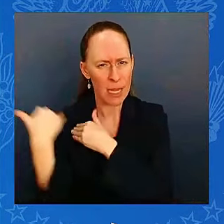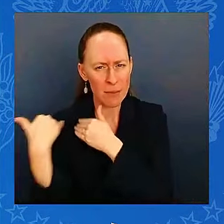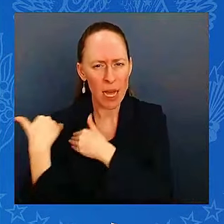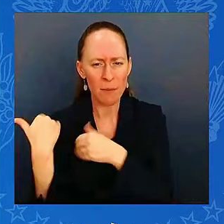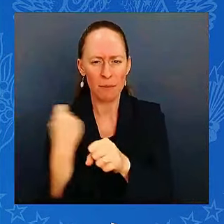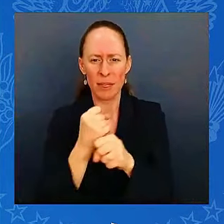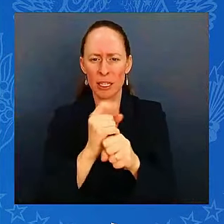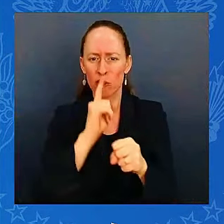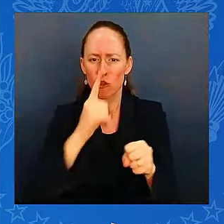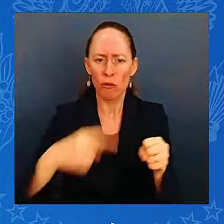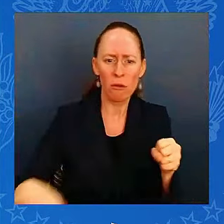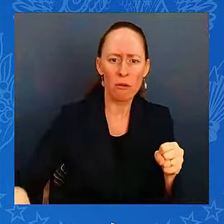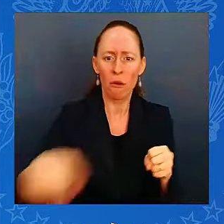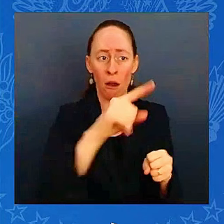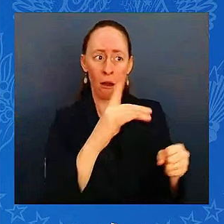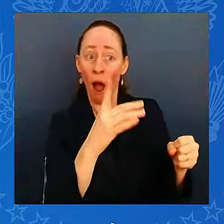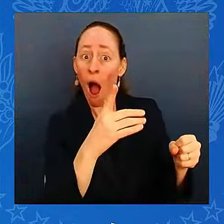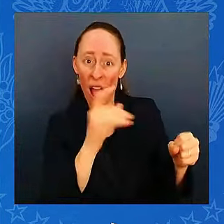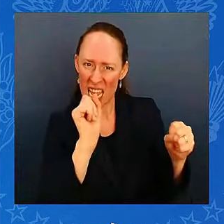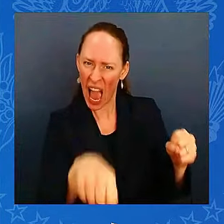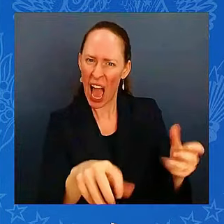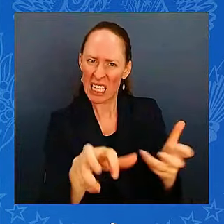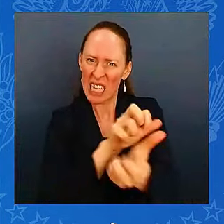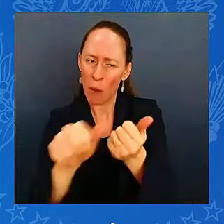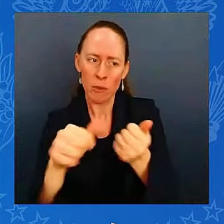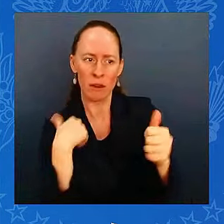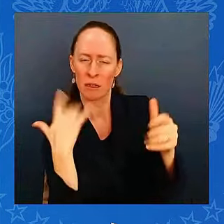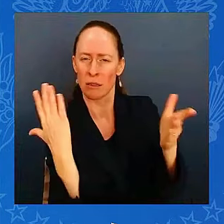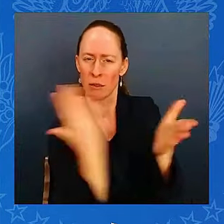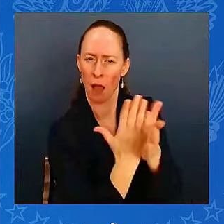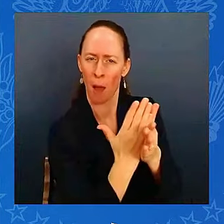damage. We are certain of the increasing need to